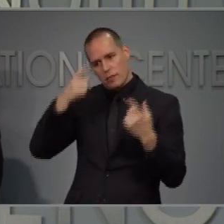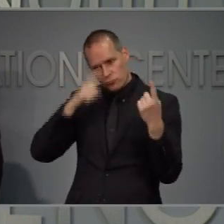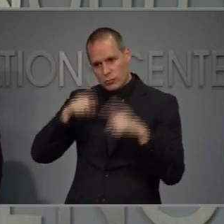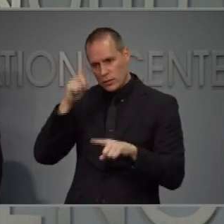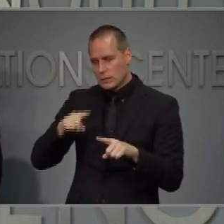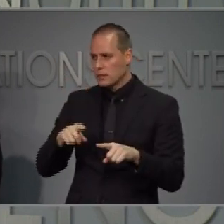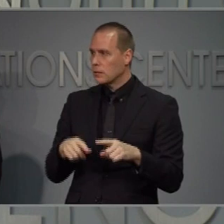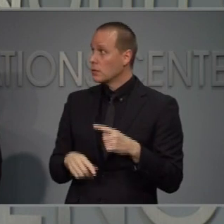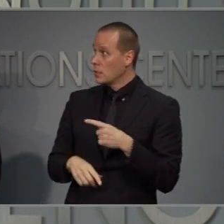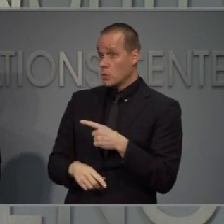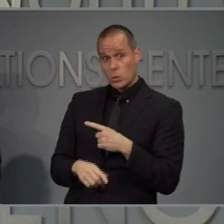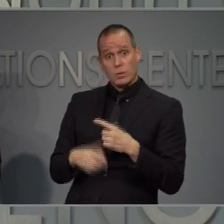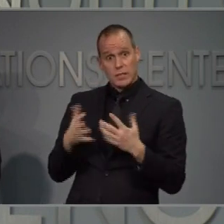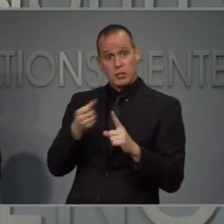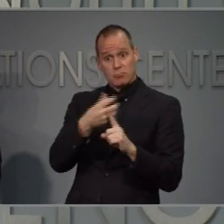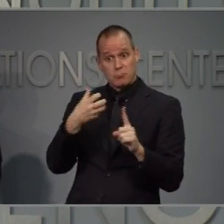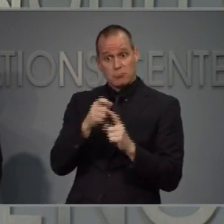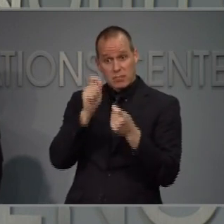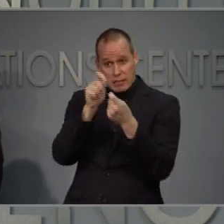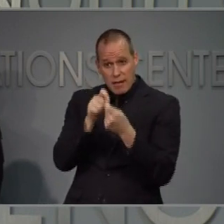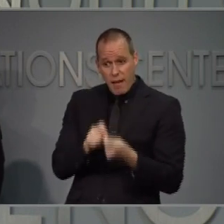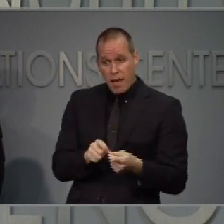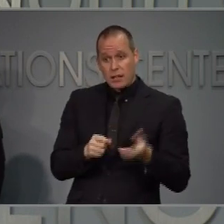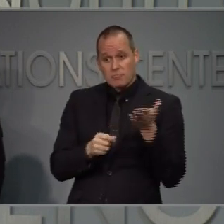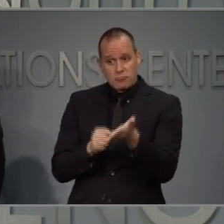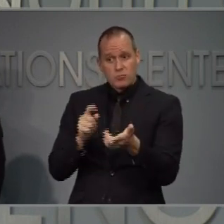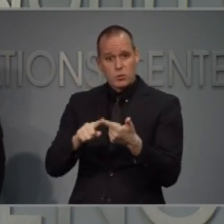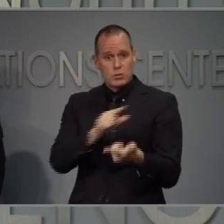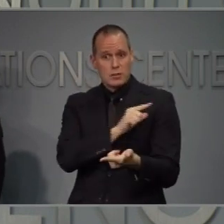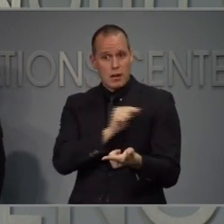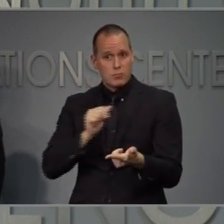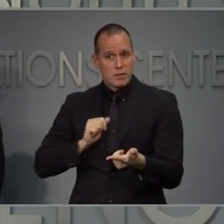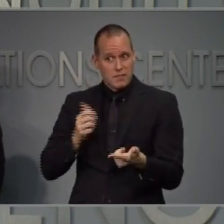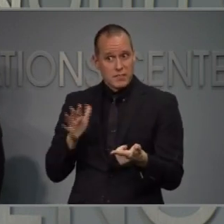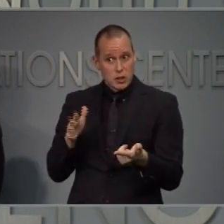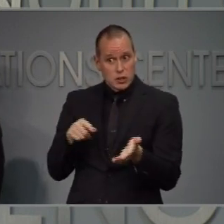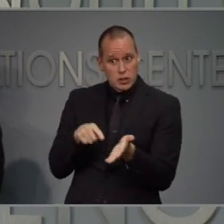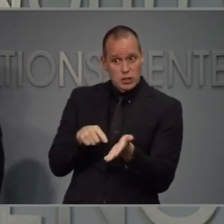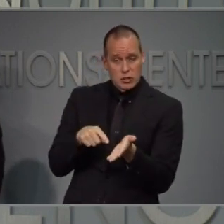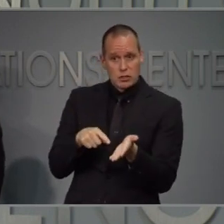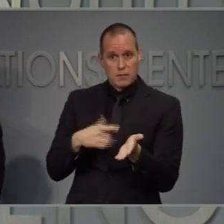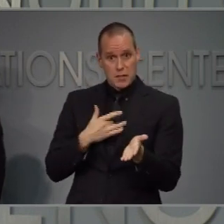your plan to legislative leaders, and do you really sense that this will be